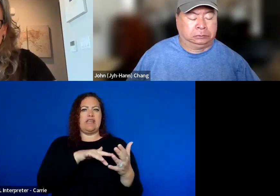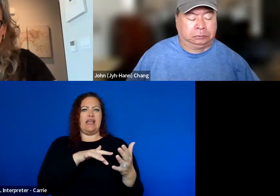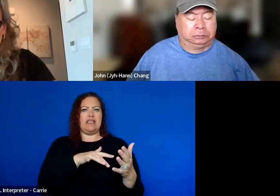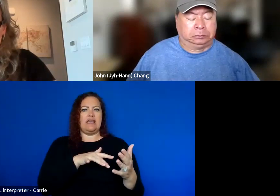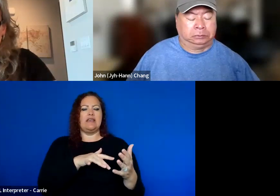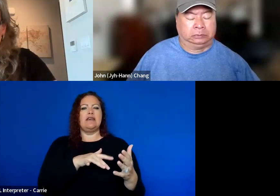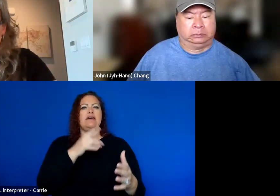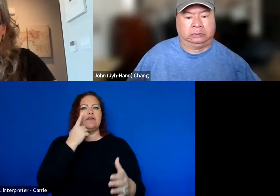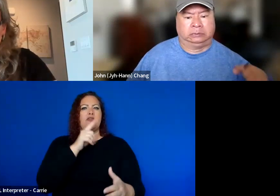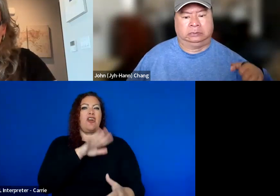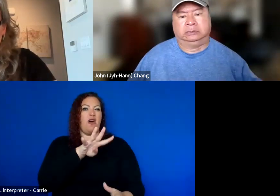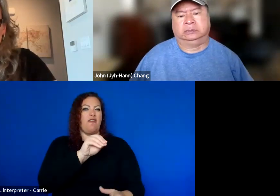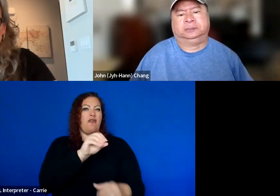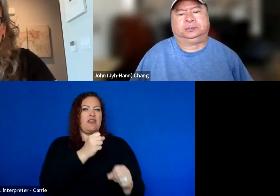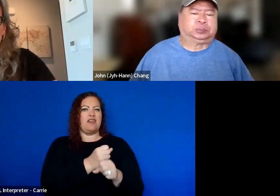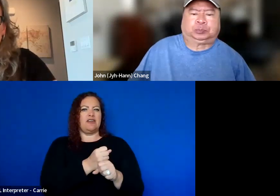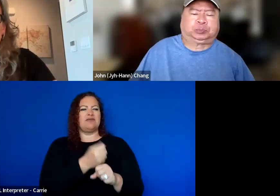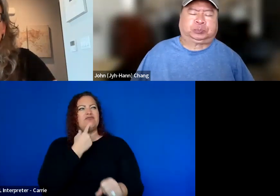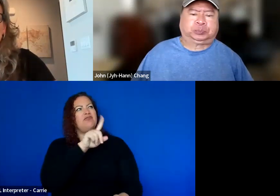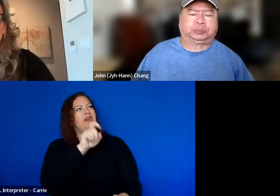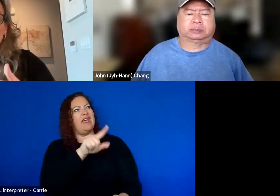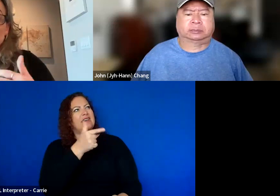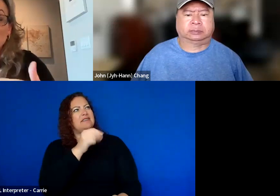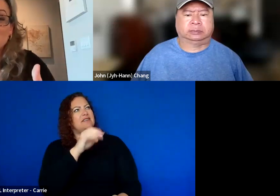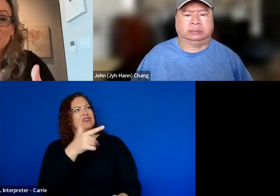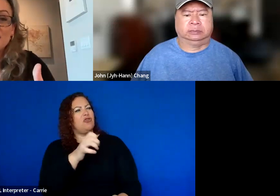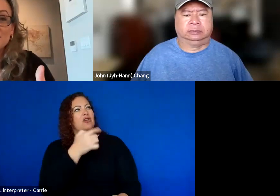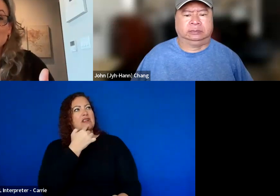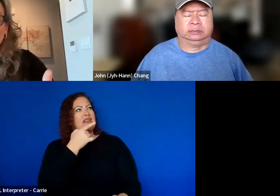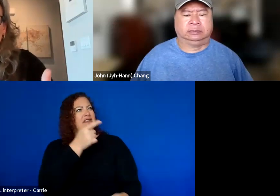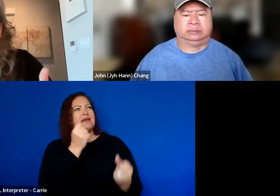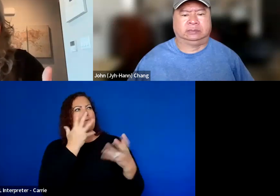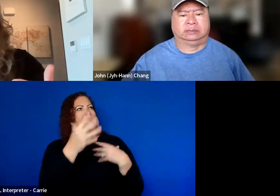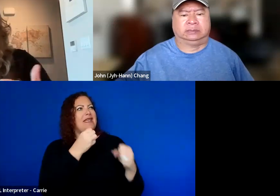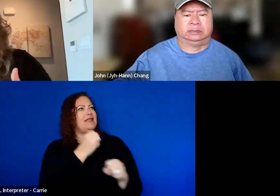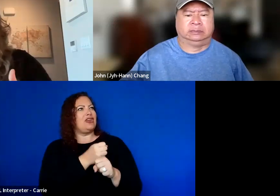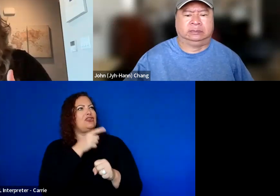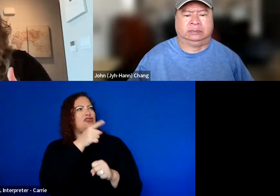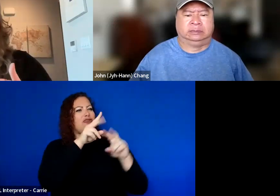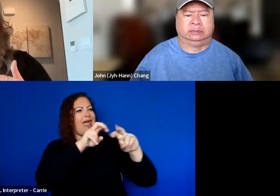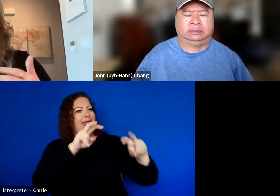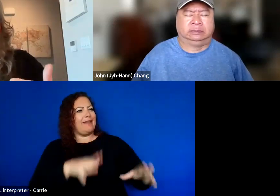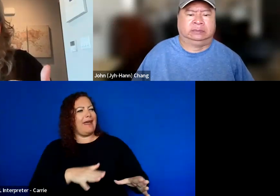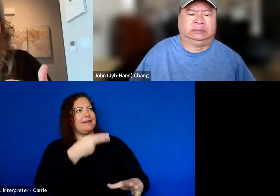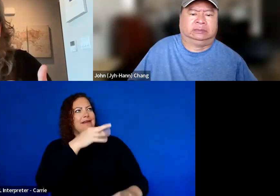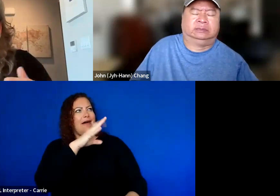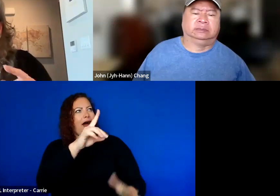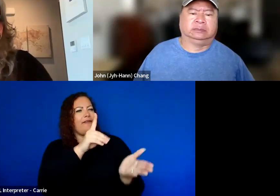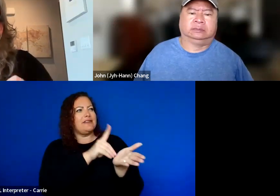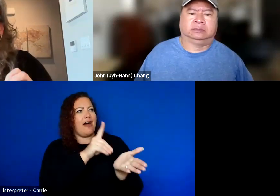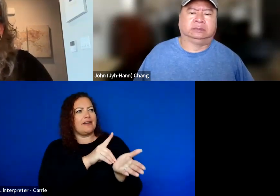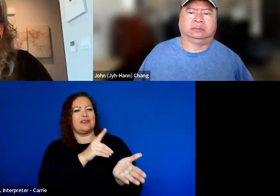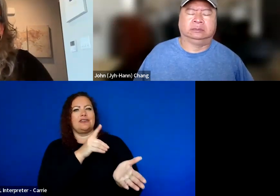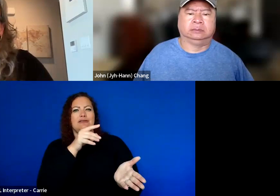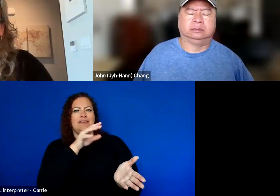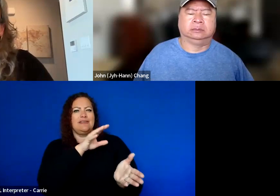him, I said, George, after all your years of being a psychoanalyst and a Harvard doctor and running this study, what